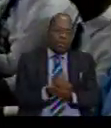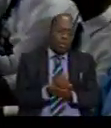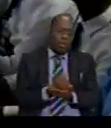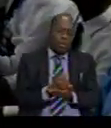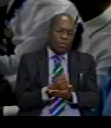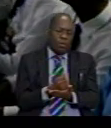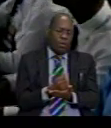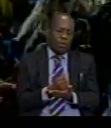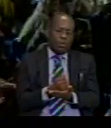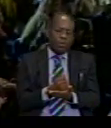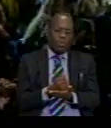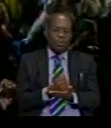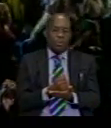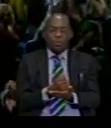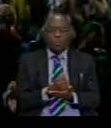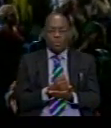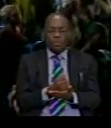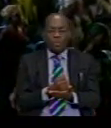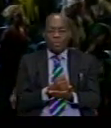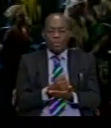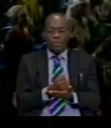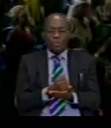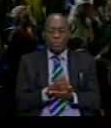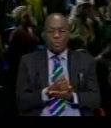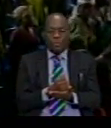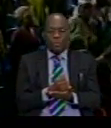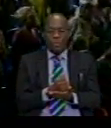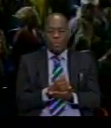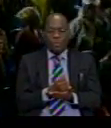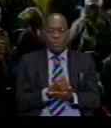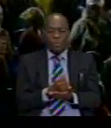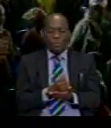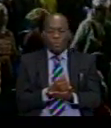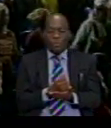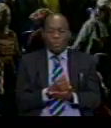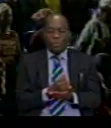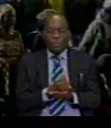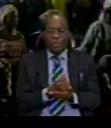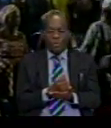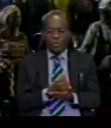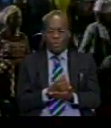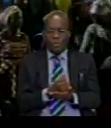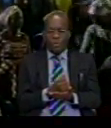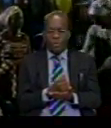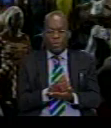Amen. Demain, à 7h du matin, la conférence